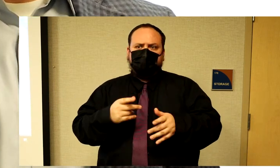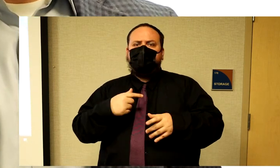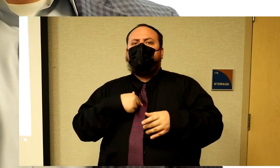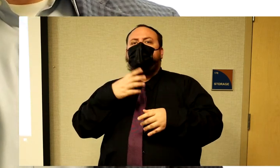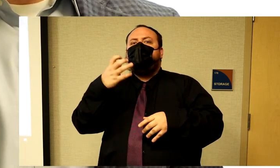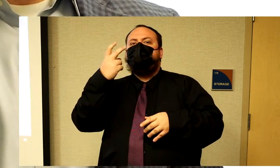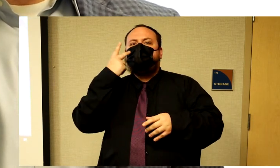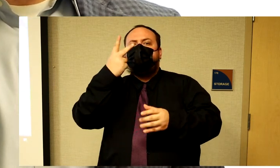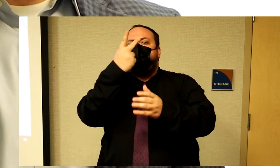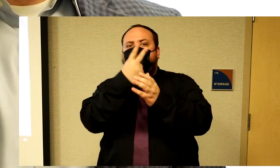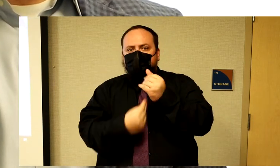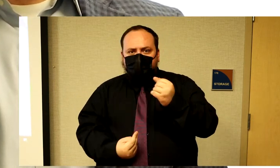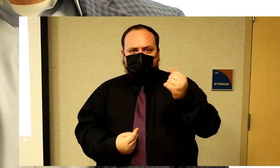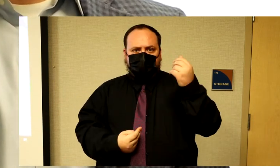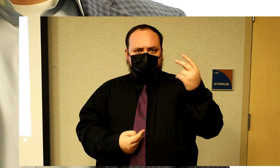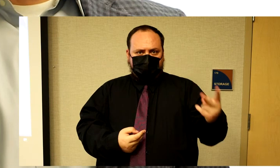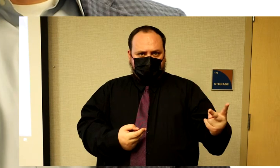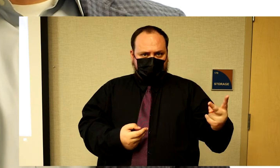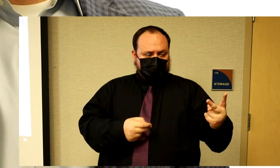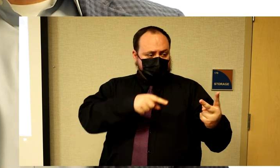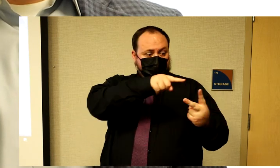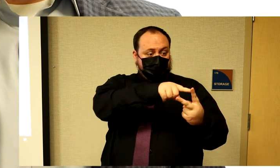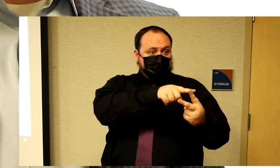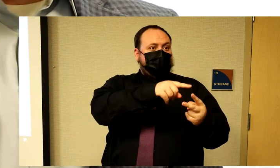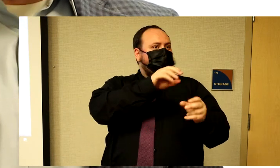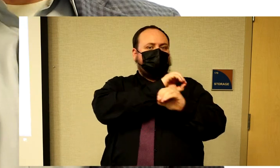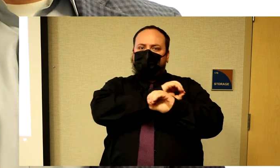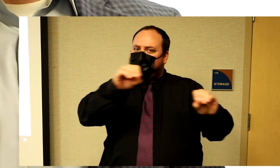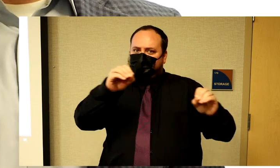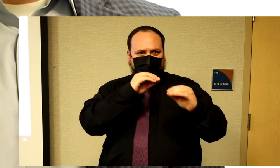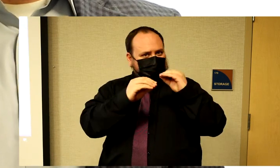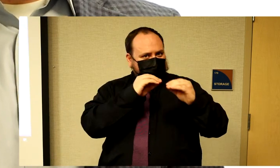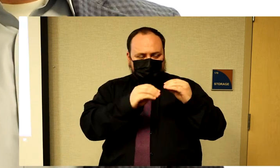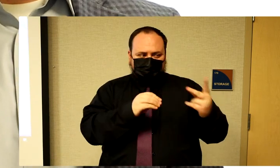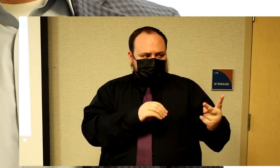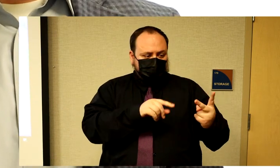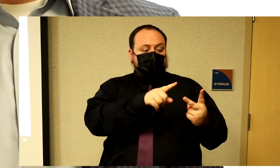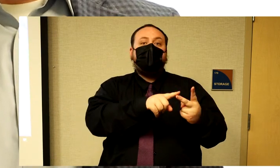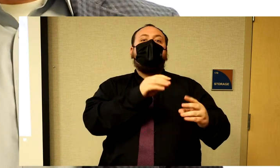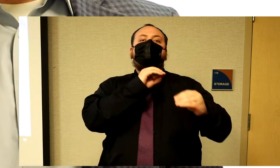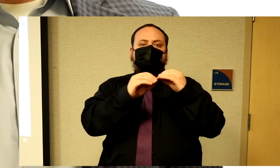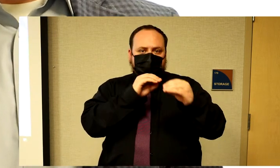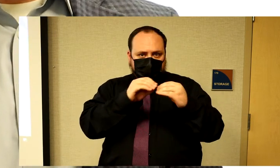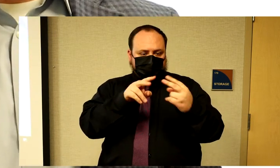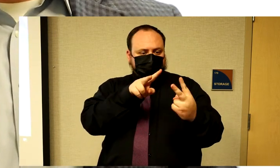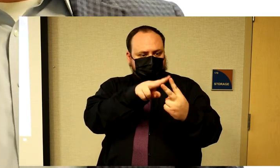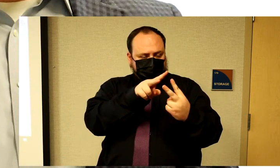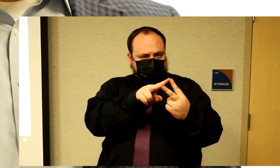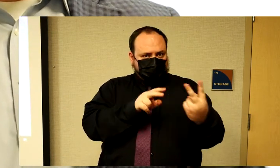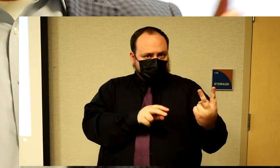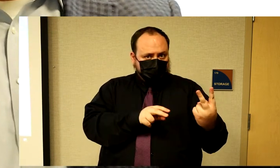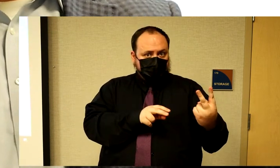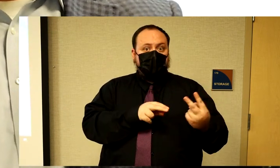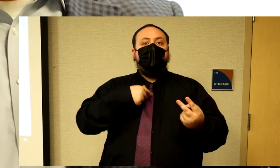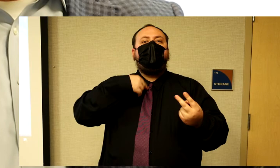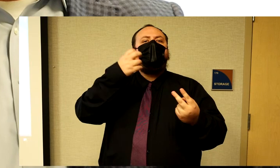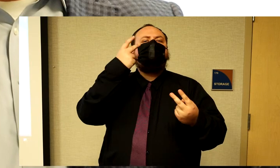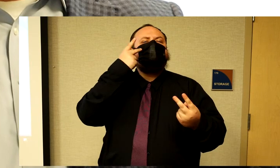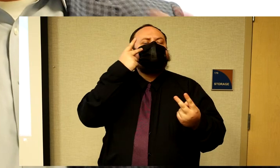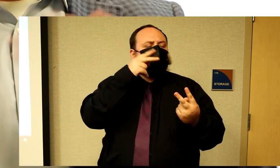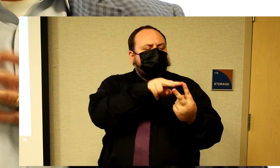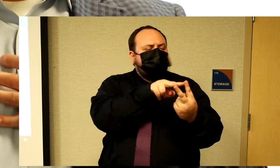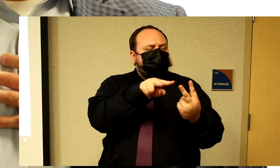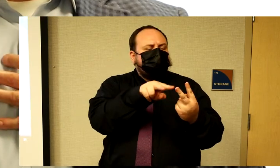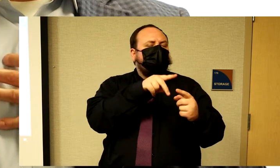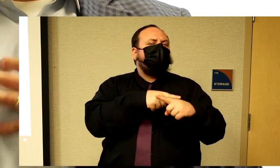tweaks done. About 2A and 5A. So what I would do is exactly right. We would do map 2 adjusted, map 5 adjusted. I believe that what council just